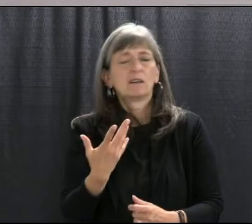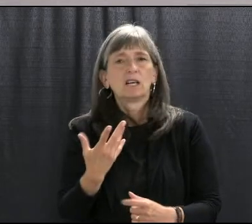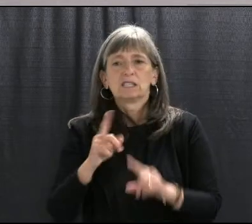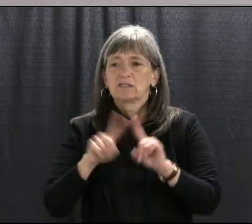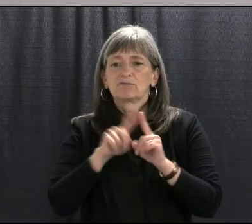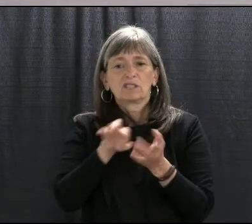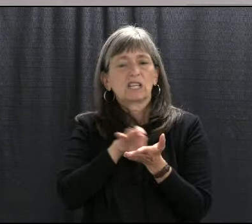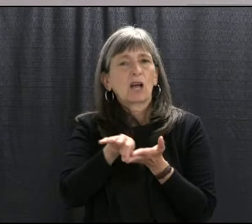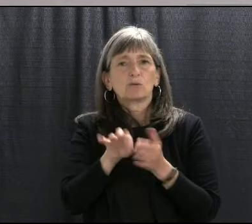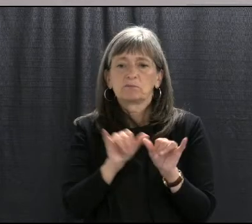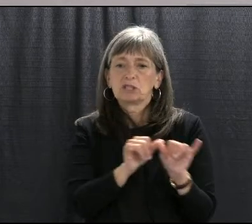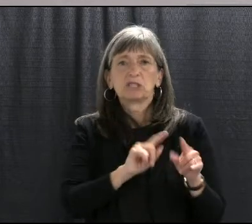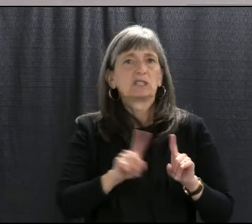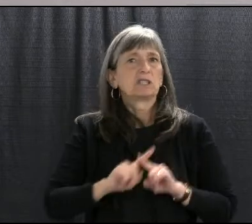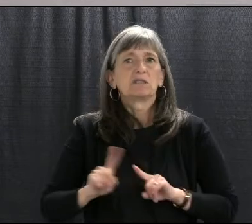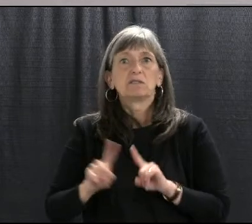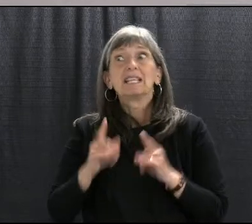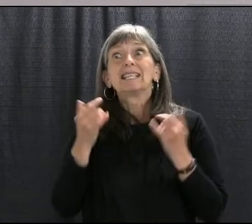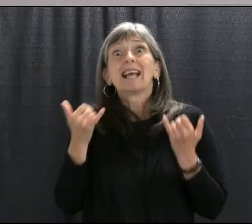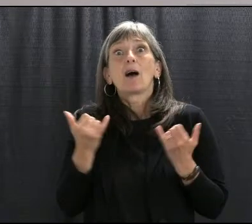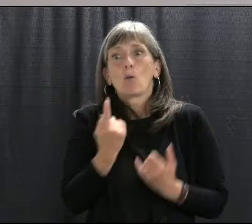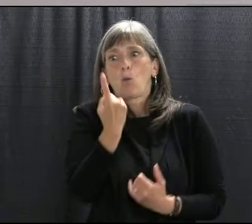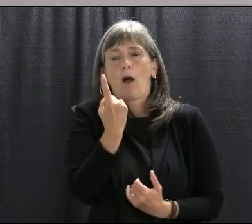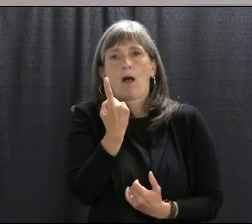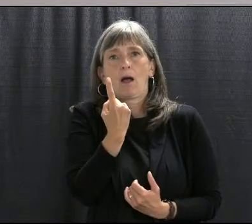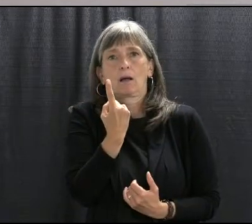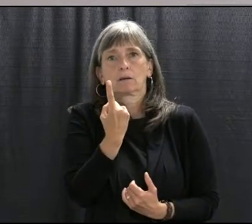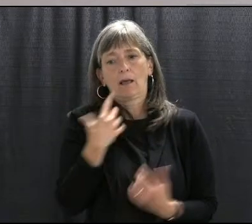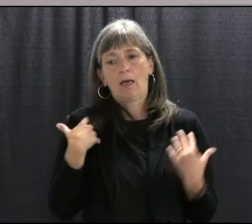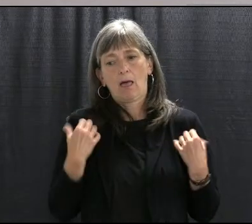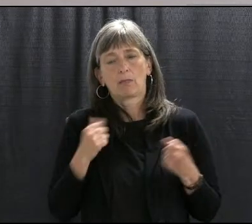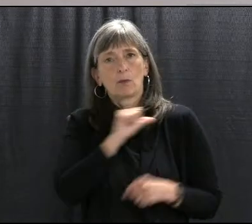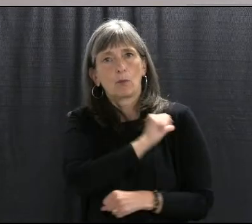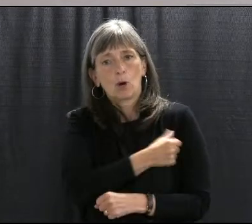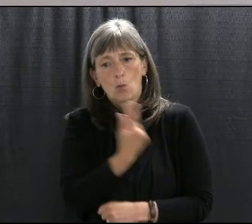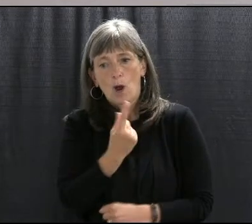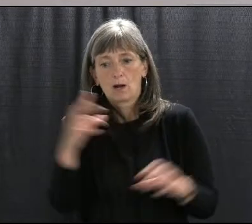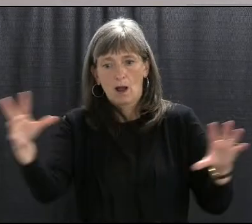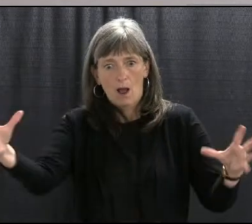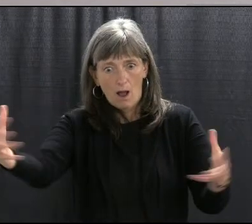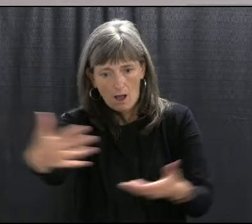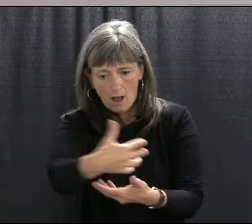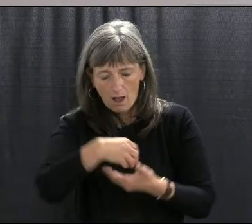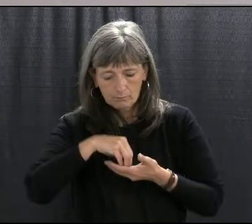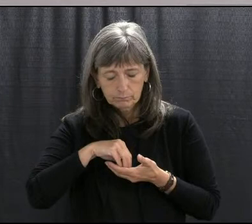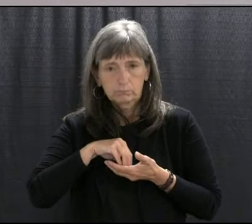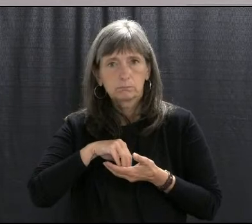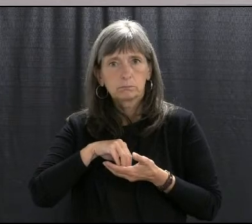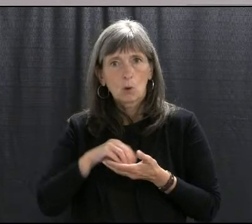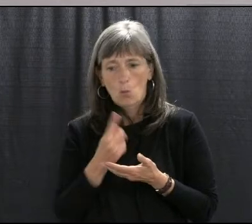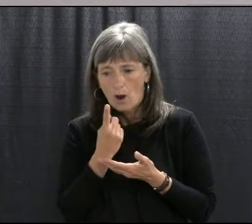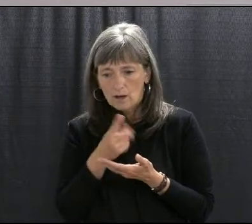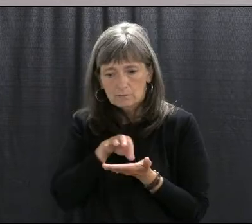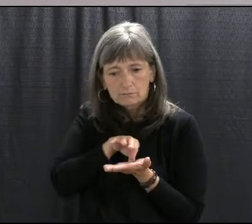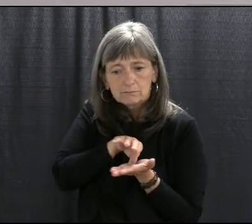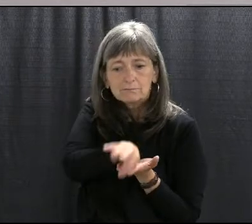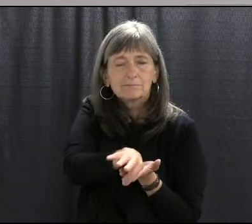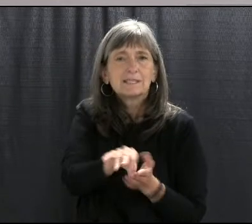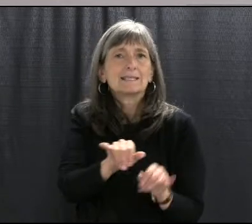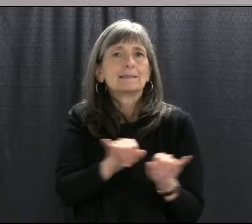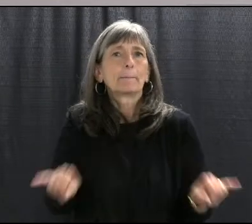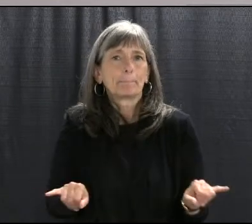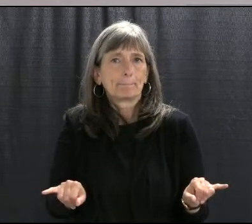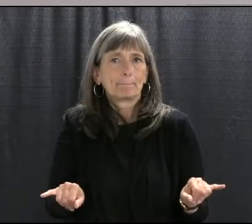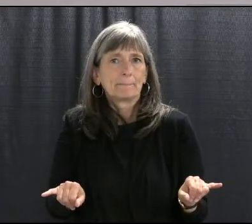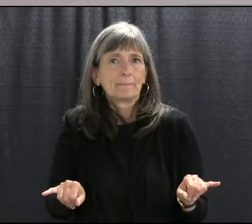work ahead of us now is to standardize and unify all those processes. And that's what we mean when we say a single entry centralized surgical